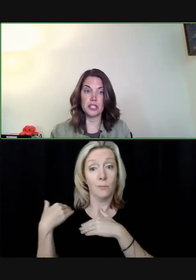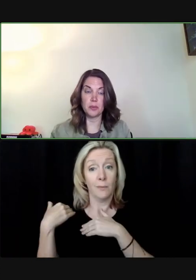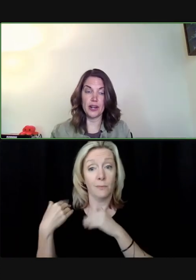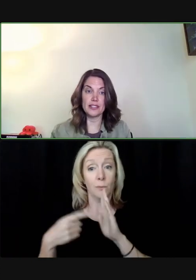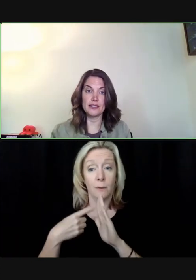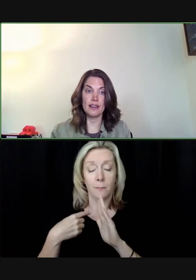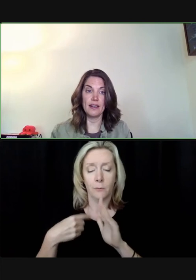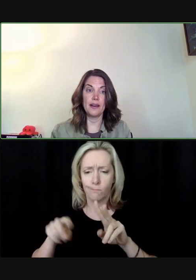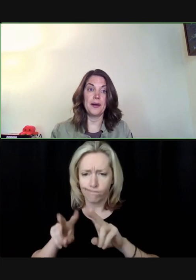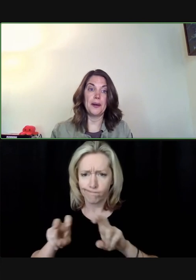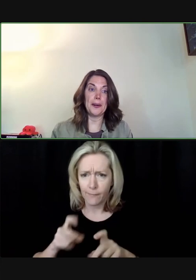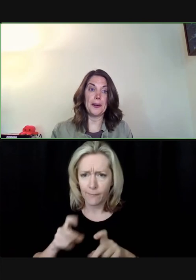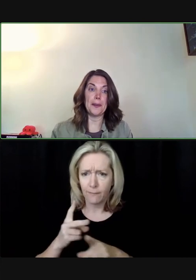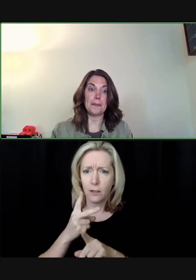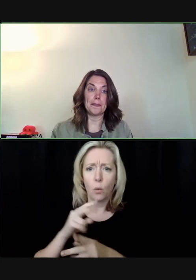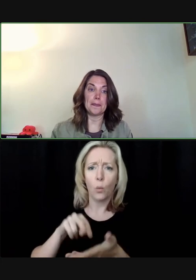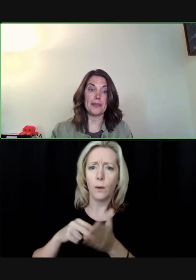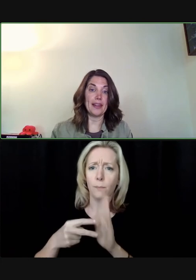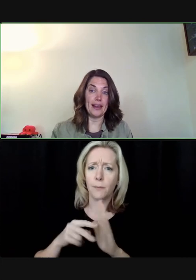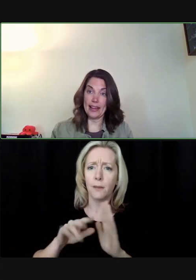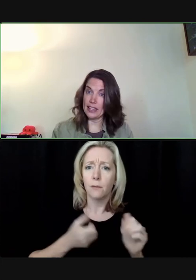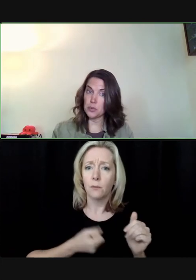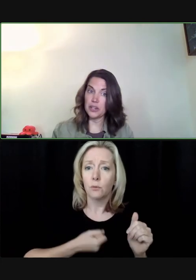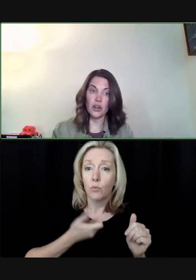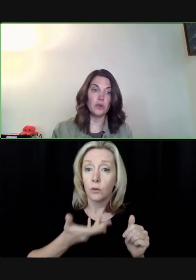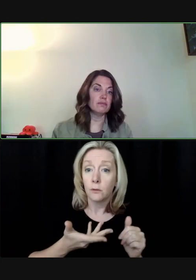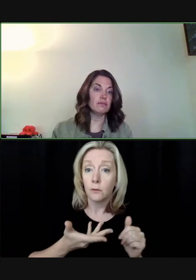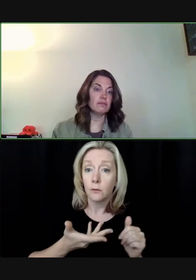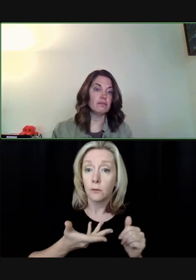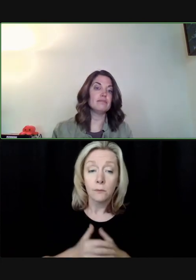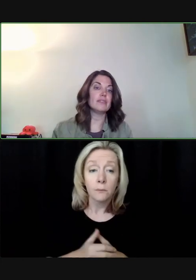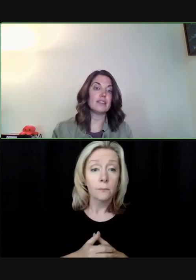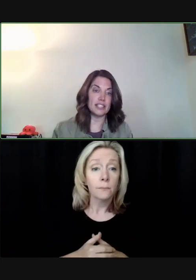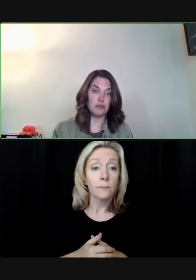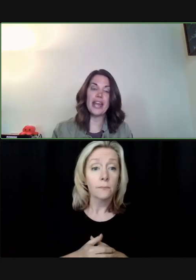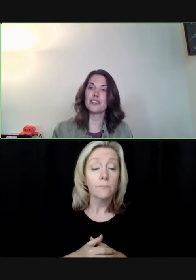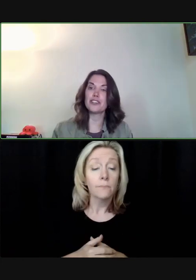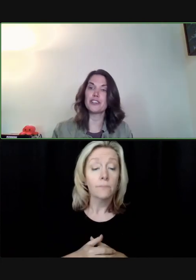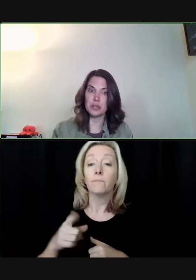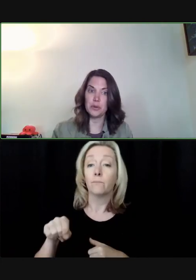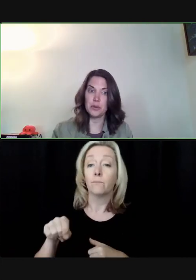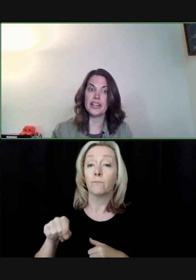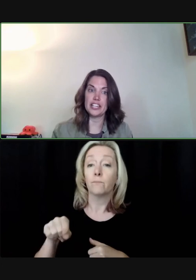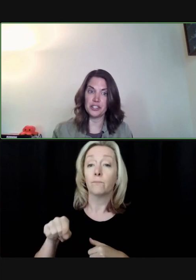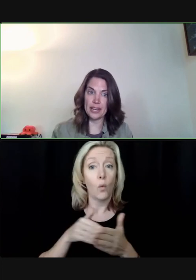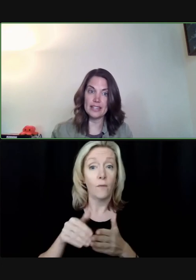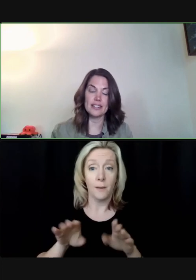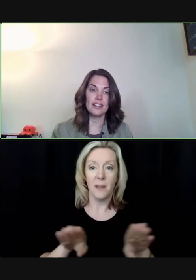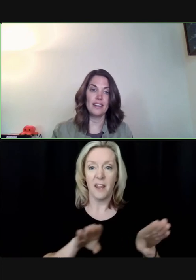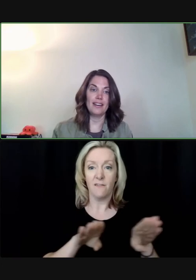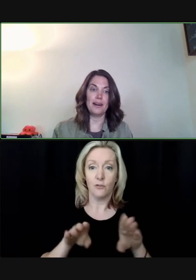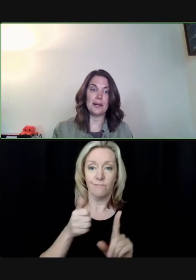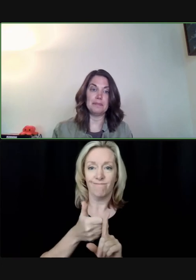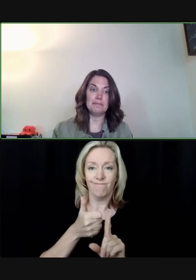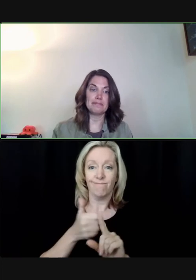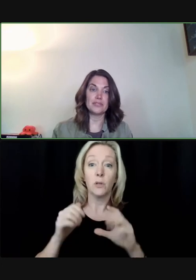is trying to express. And as we know, behavior is communication,